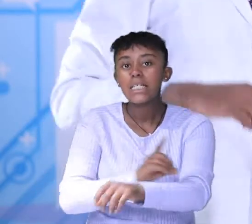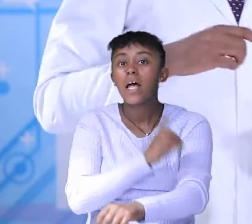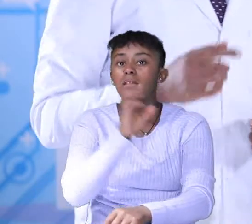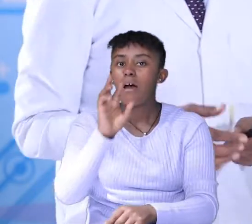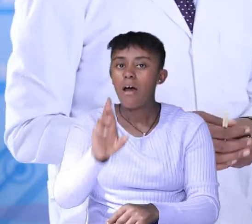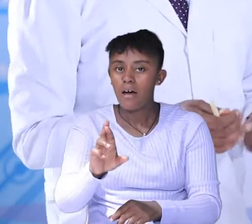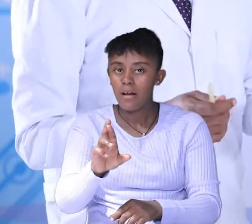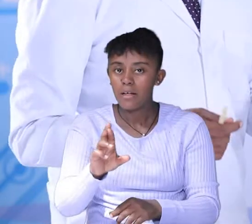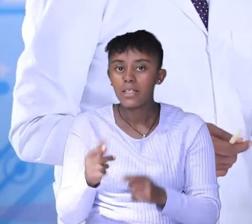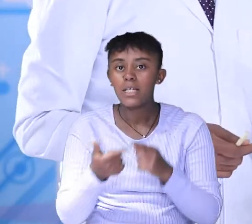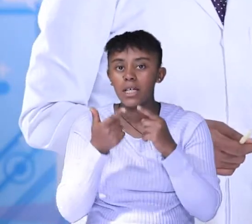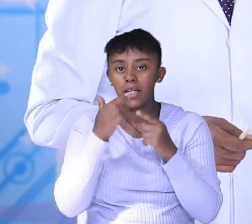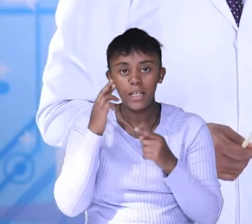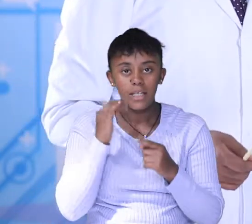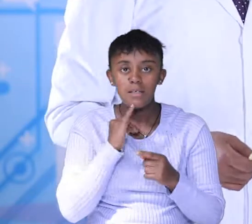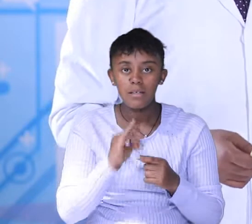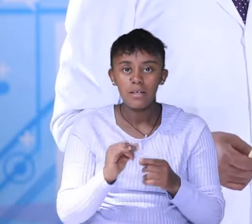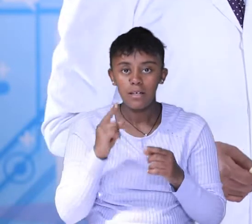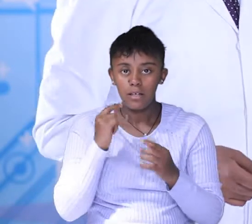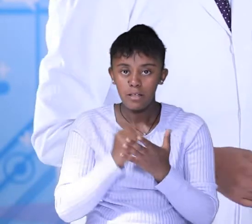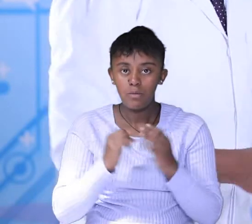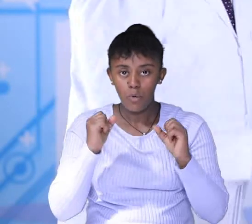such area, there is a line,